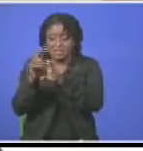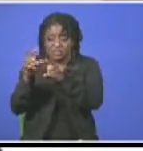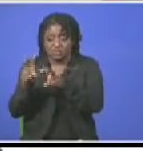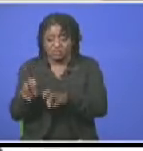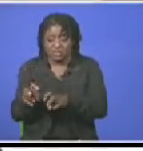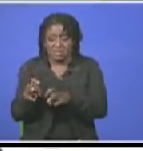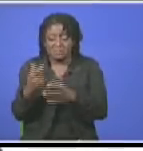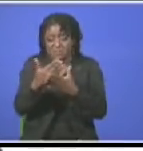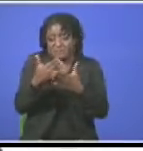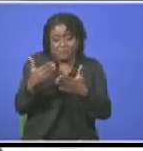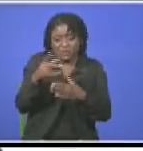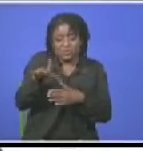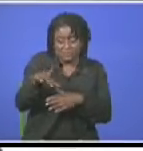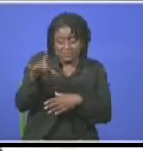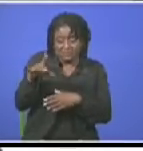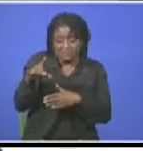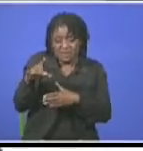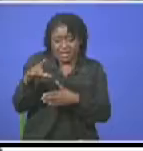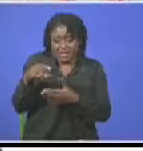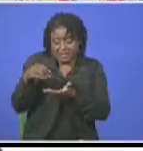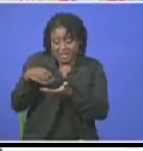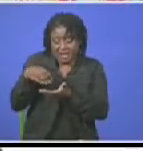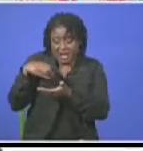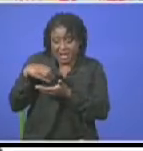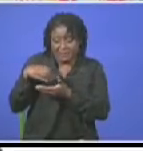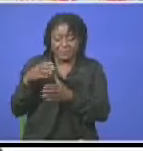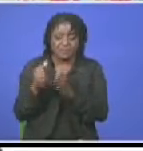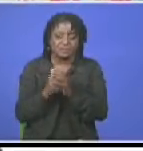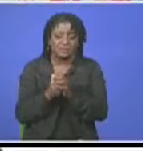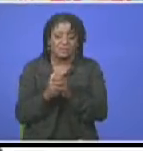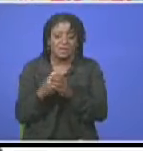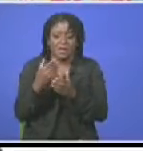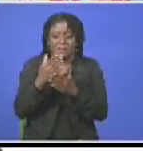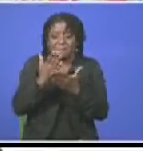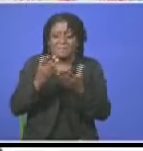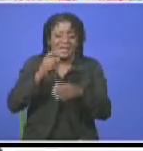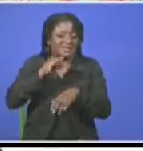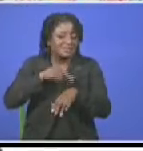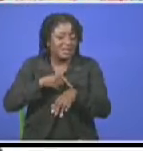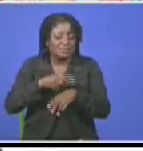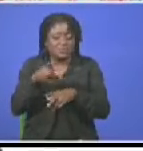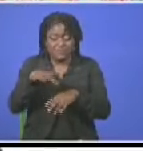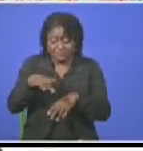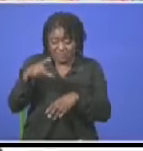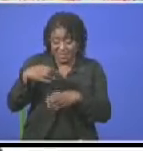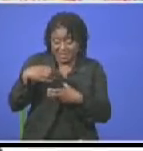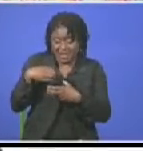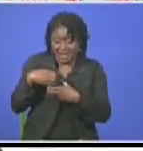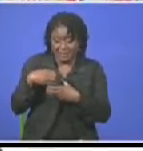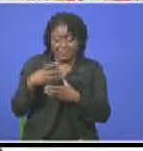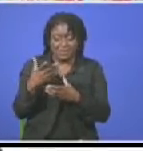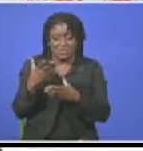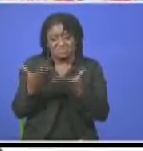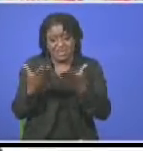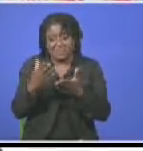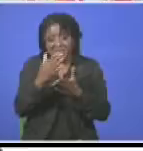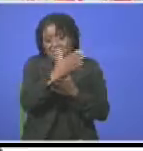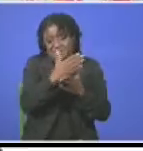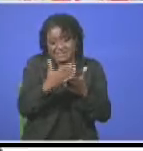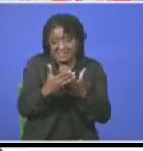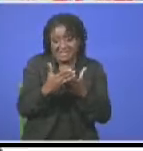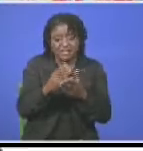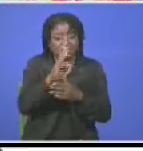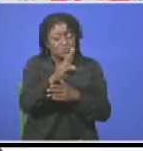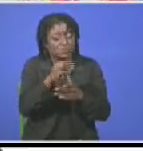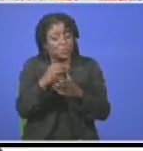before you find a lump. Because by the time you find a lump, you may be at stage 2 or